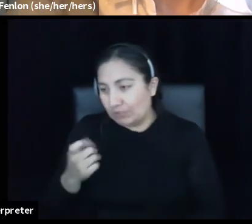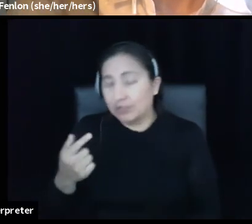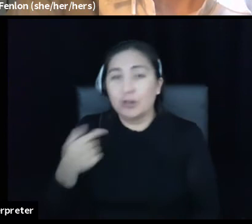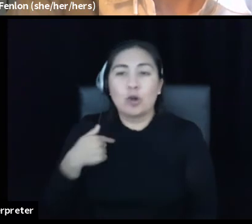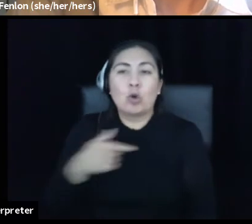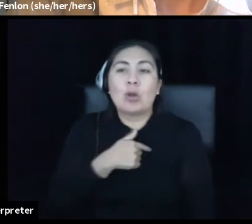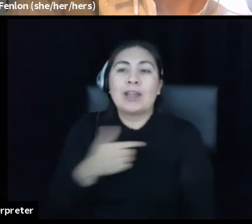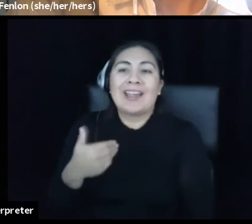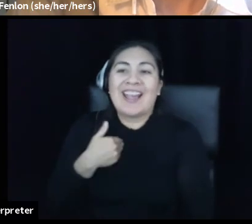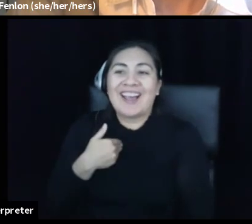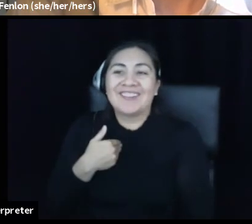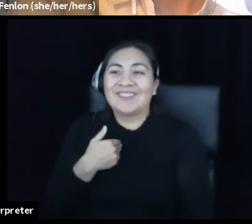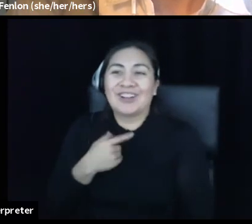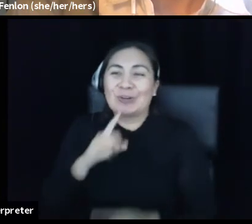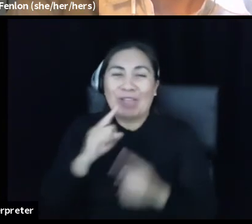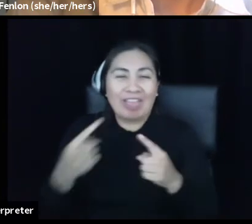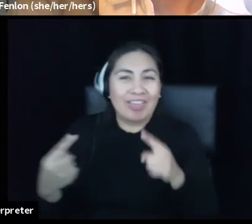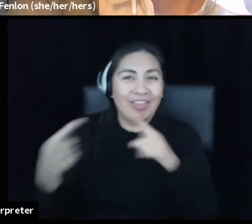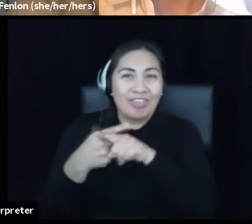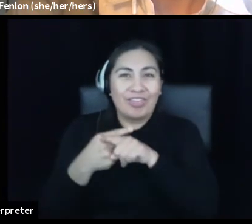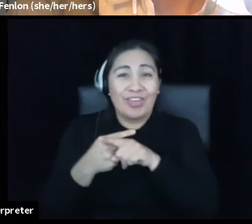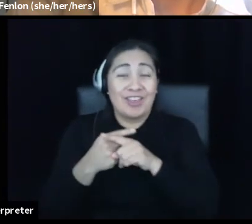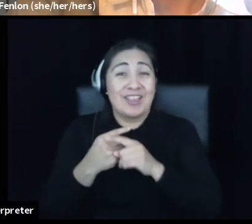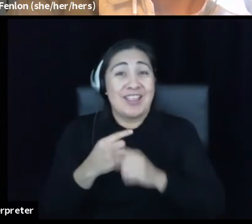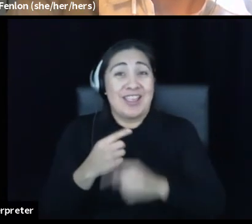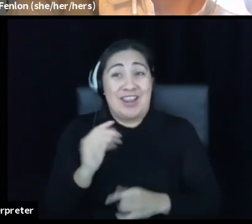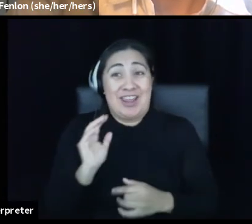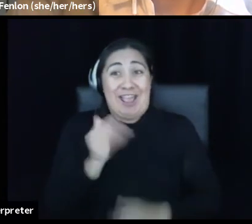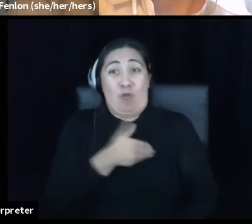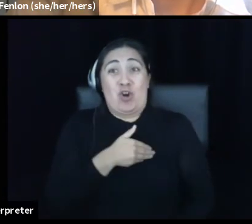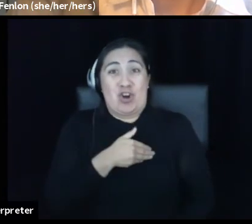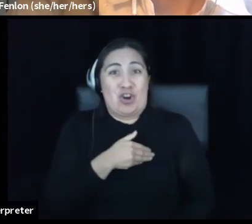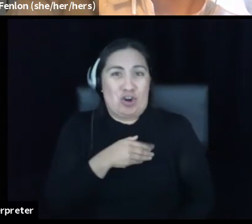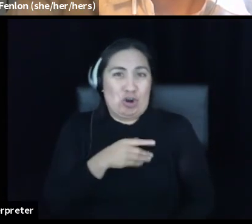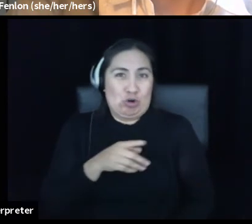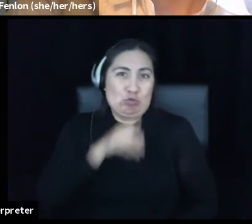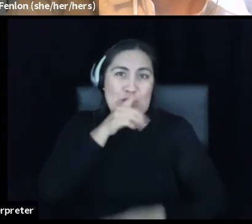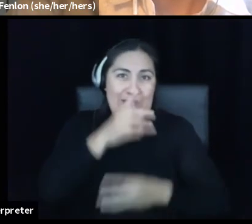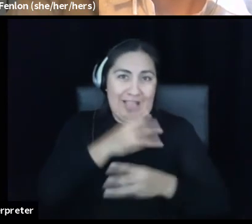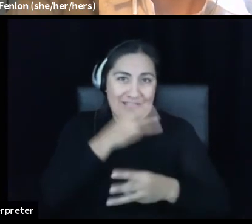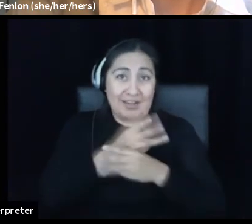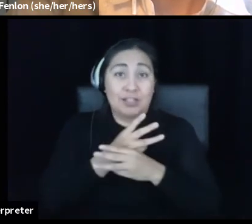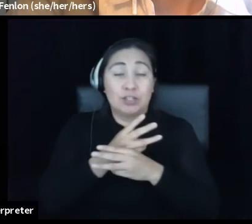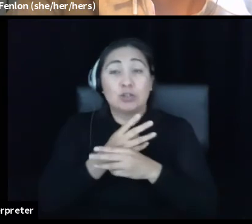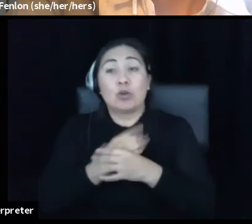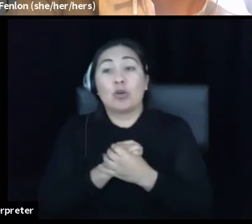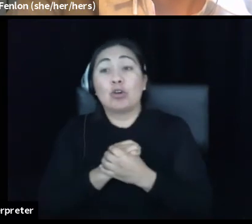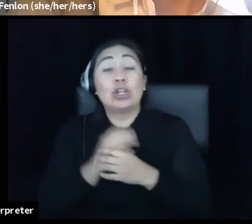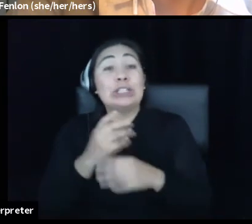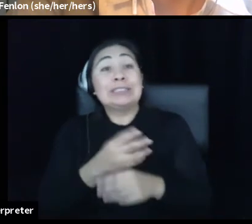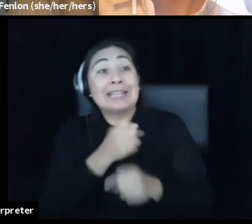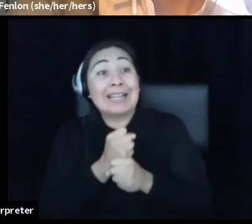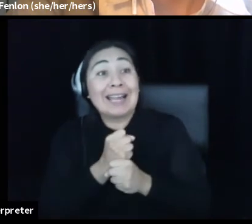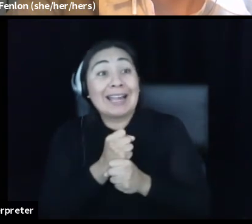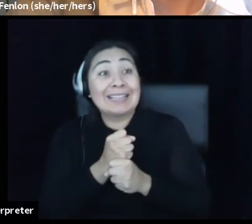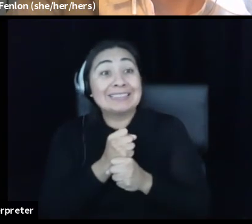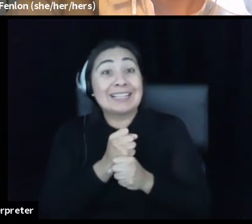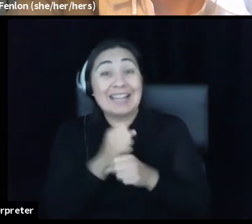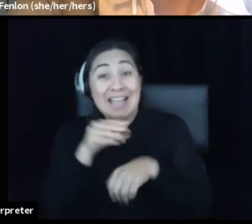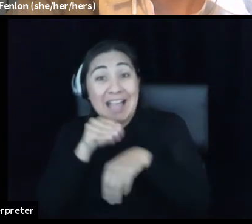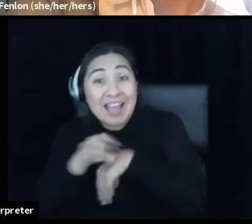current reality, which is that to get unmitigated advice from